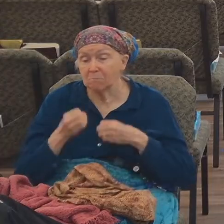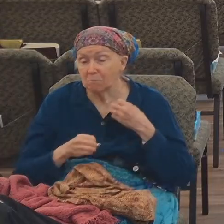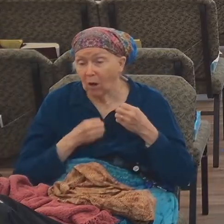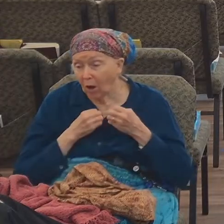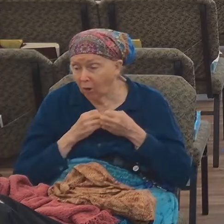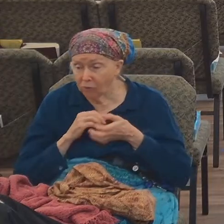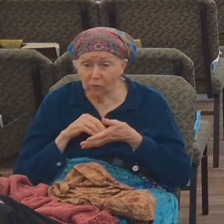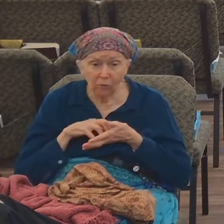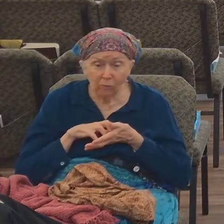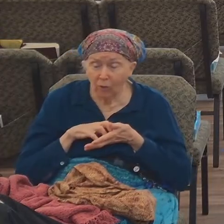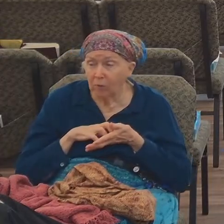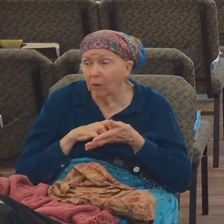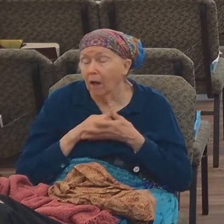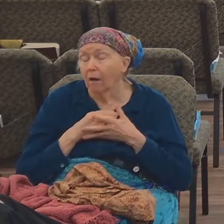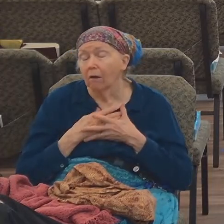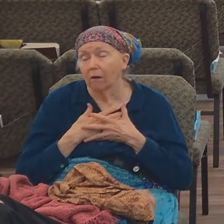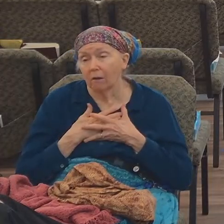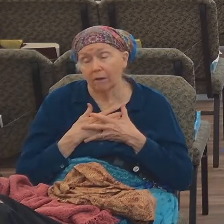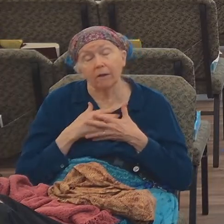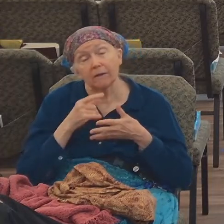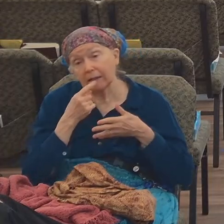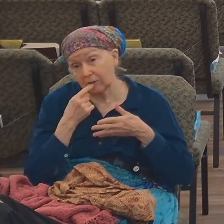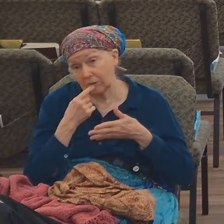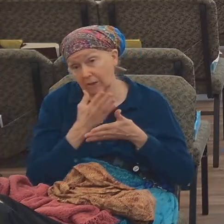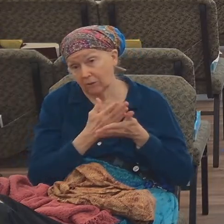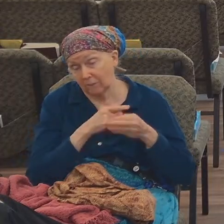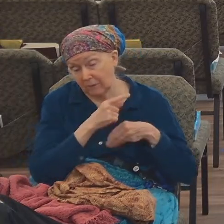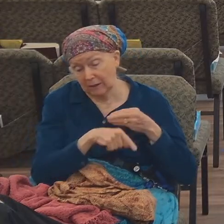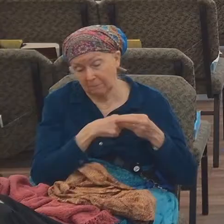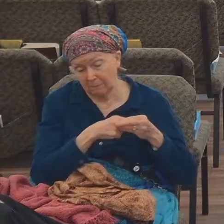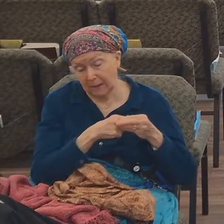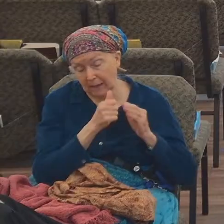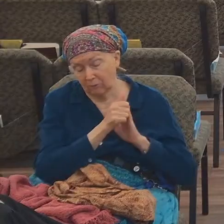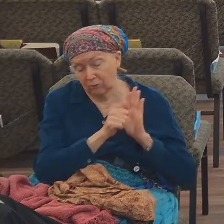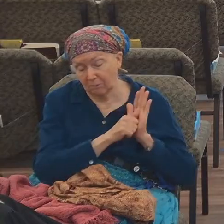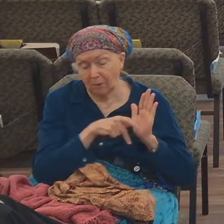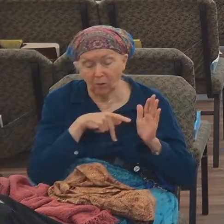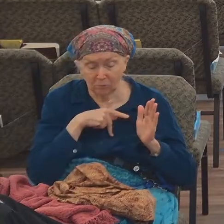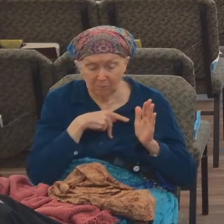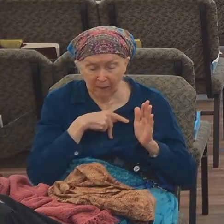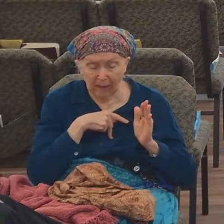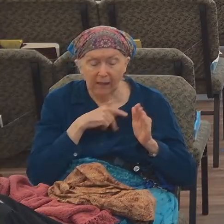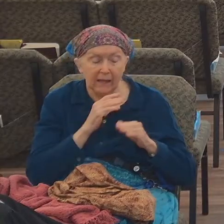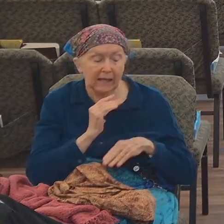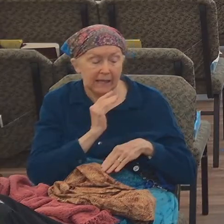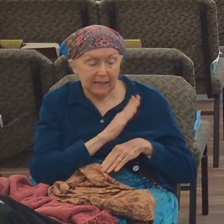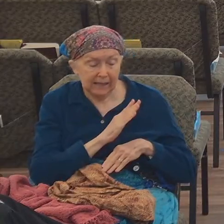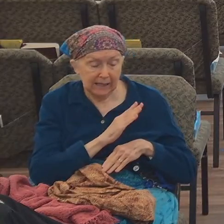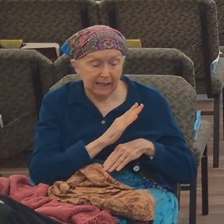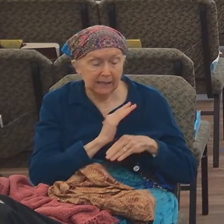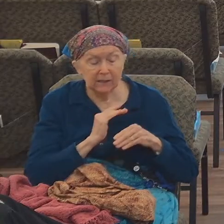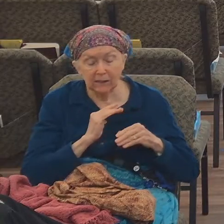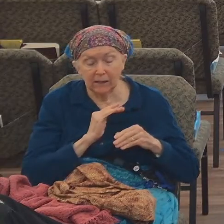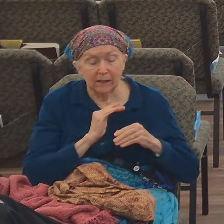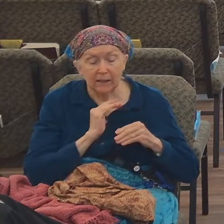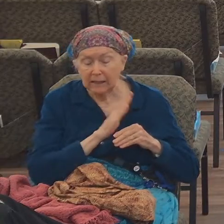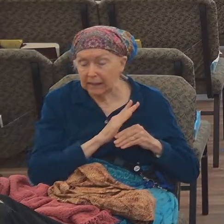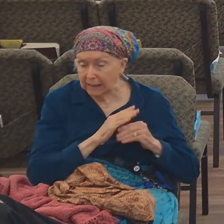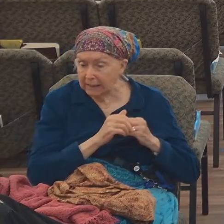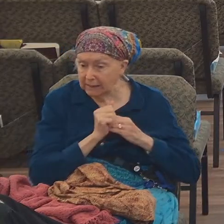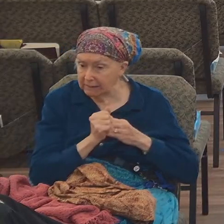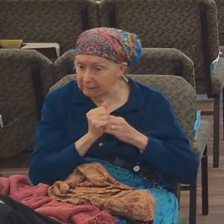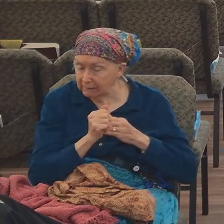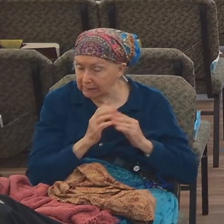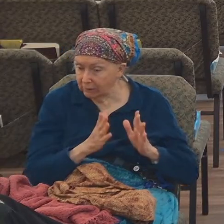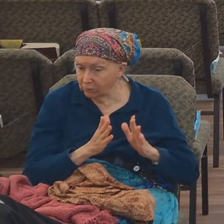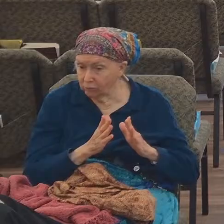And this says something about the Apostle Paul and his approach to them, his leadership, what he did, right? Their